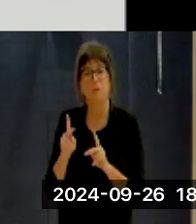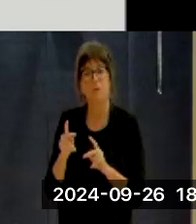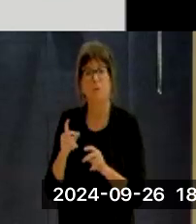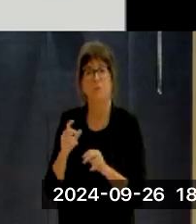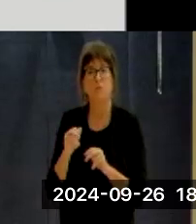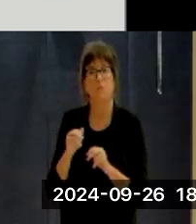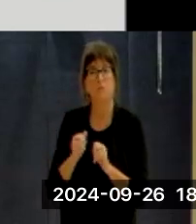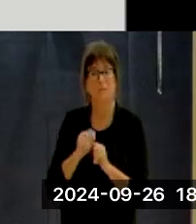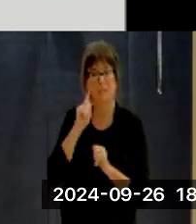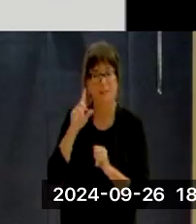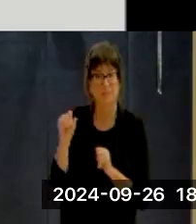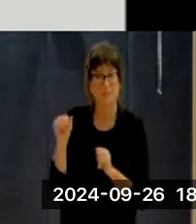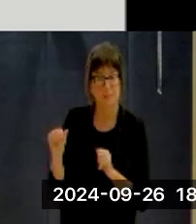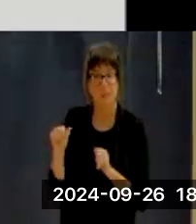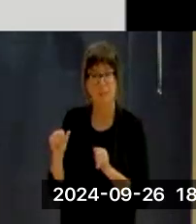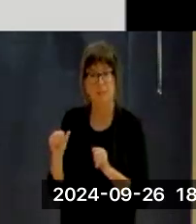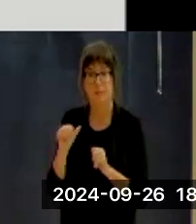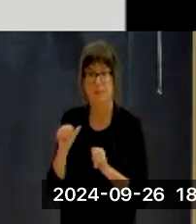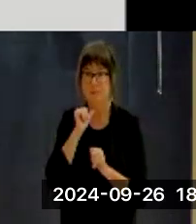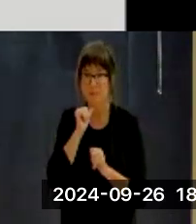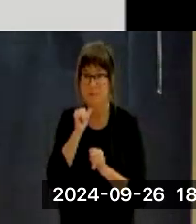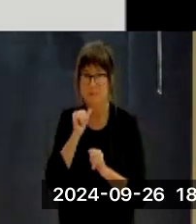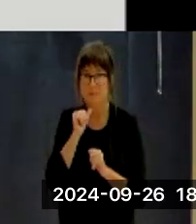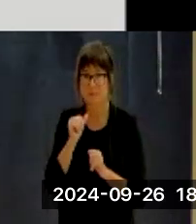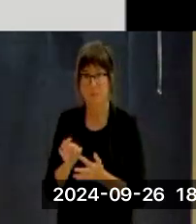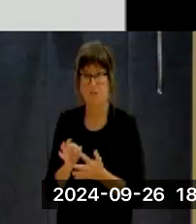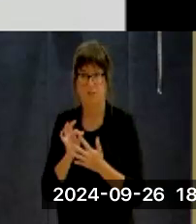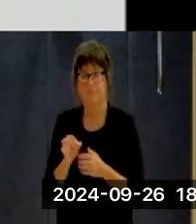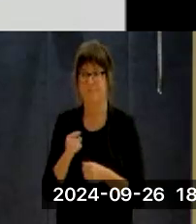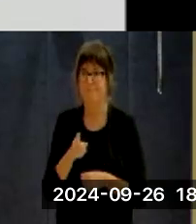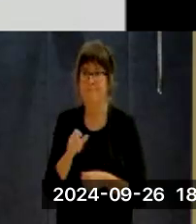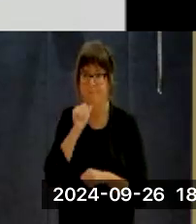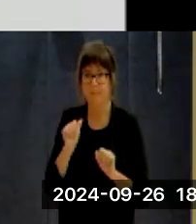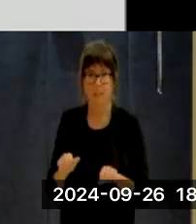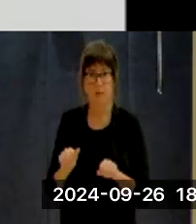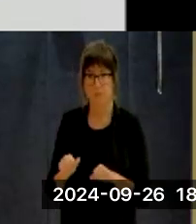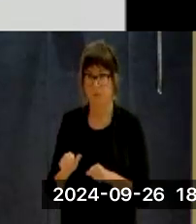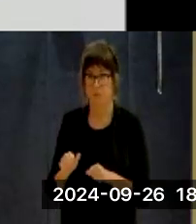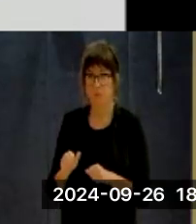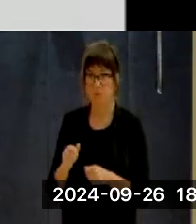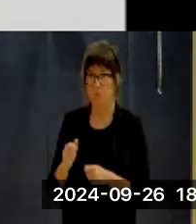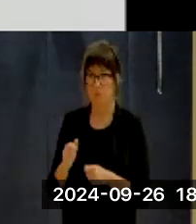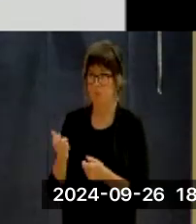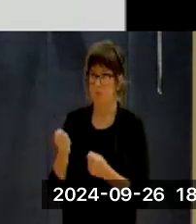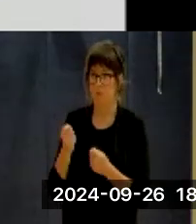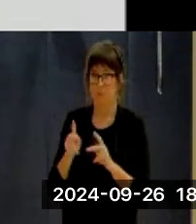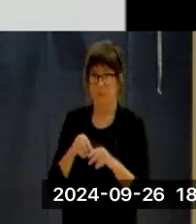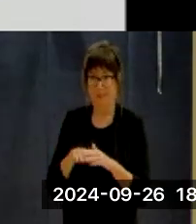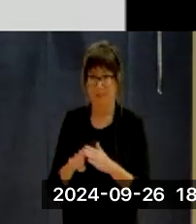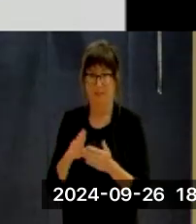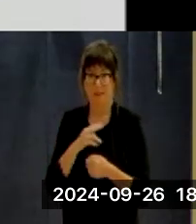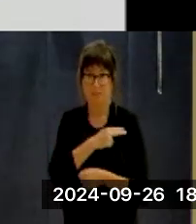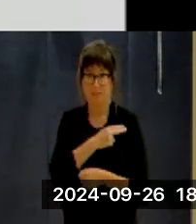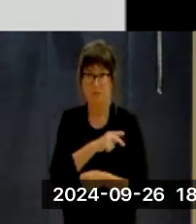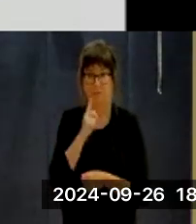disabilities, who didn't have that they were unable to bring people into the hospitals when they needed to seek